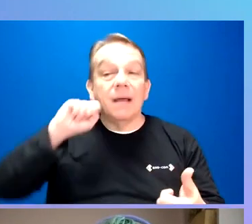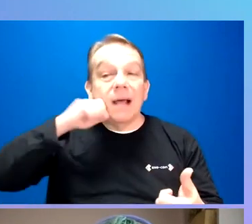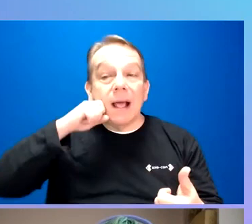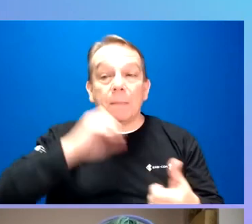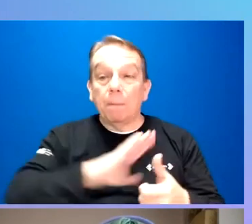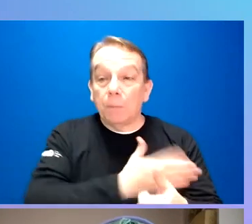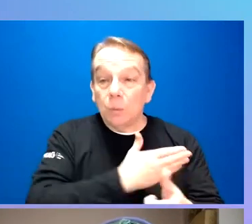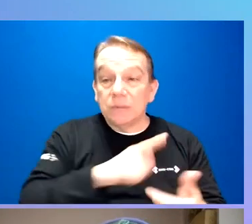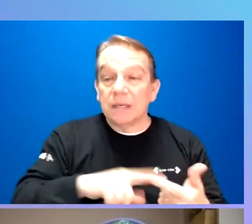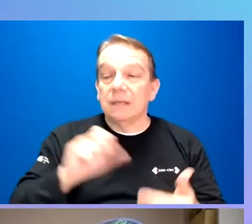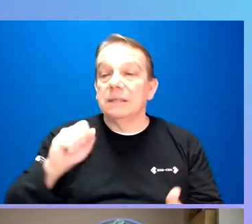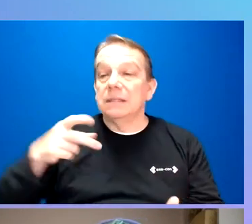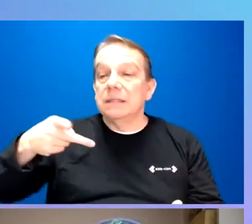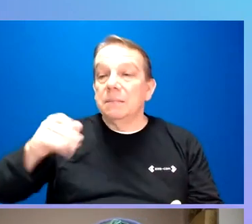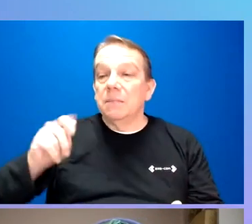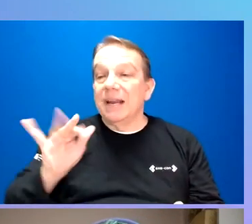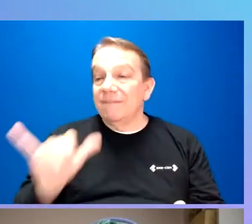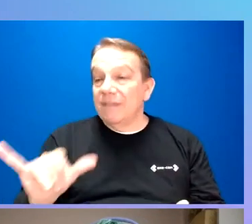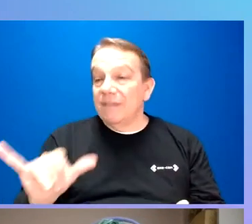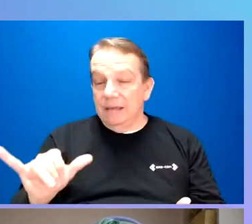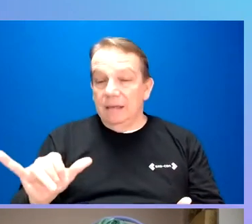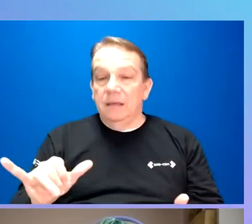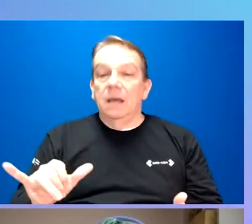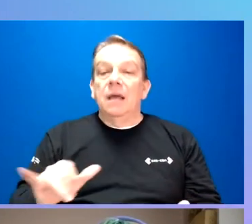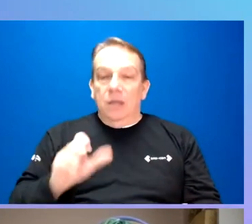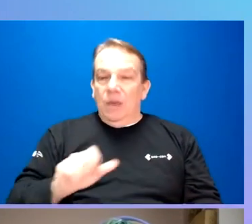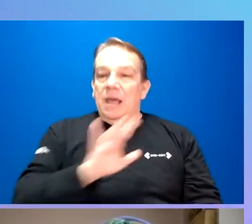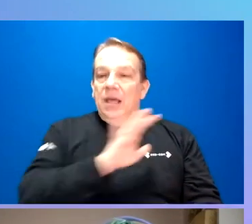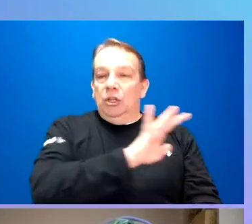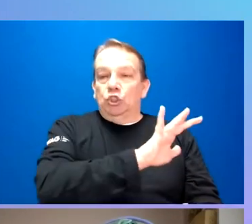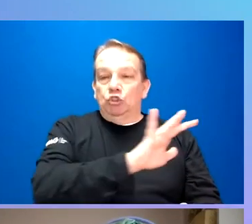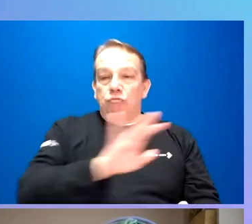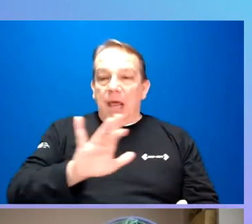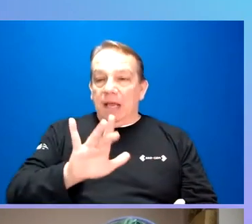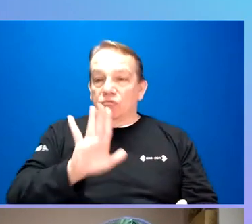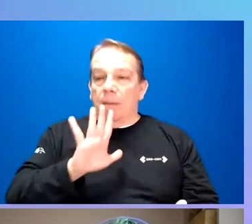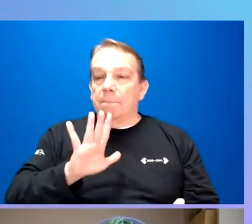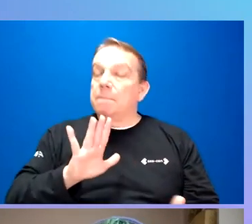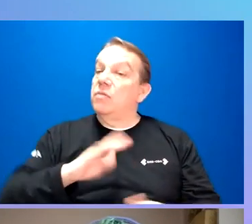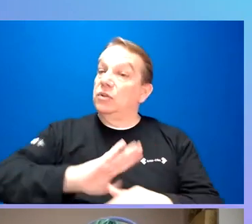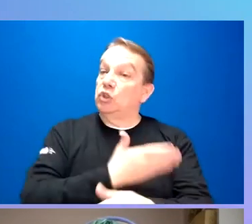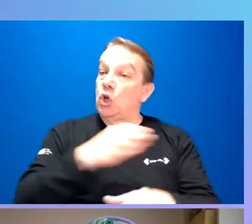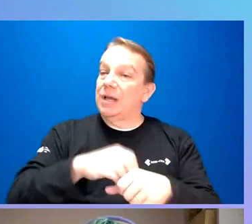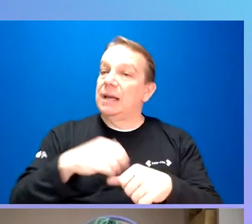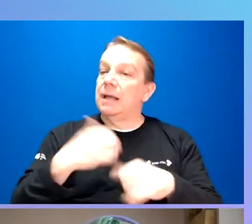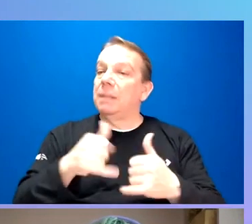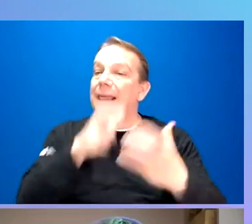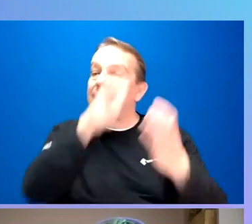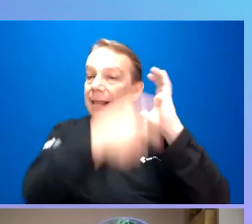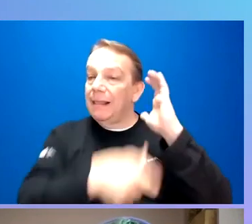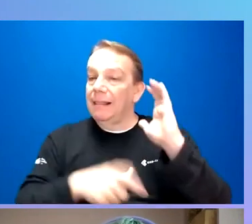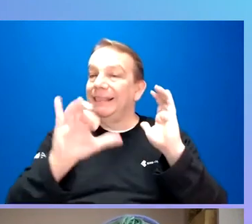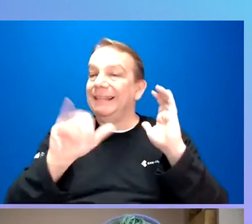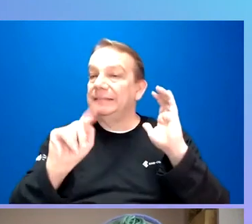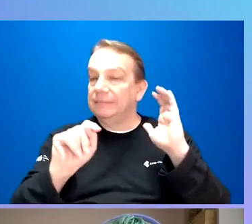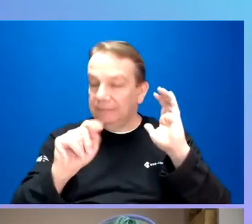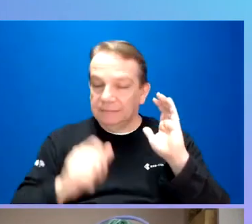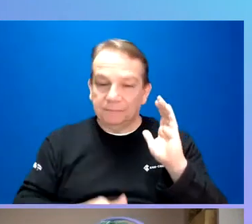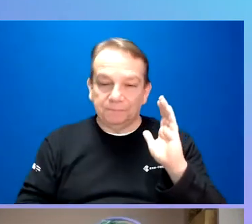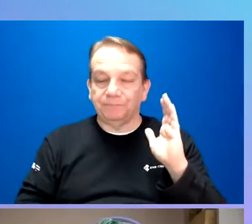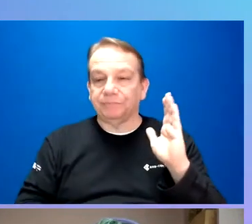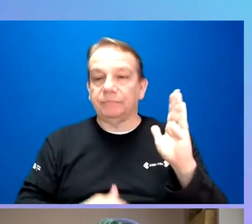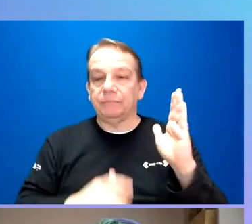In both of those applications, you're able to drag and drop your songs in a playlist or in your queue in order